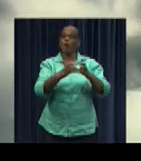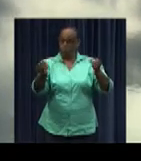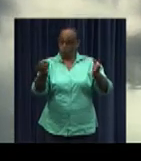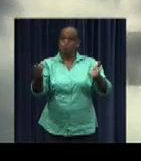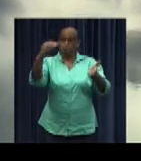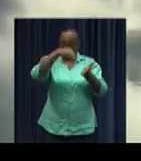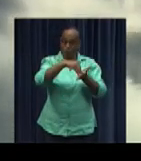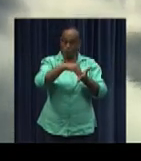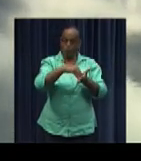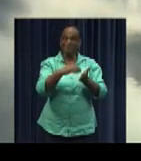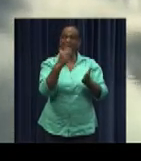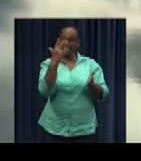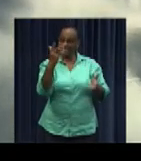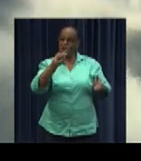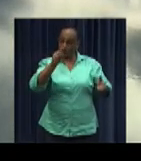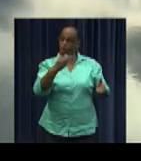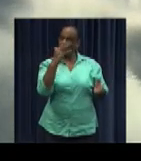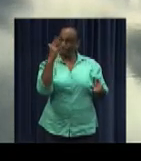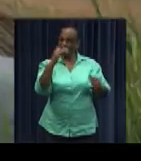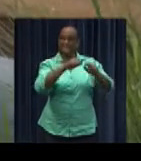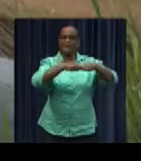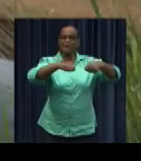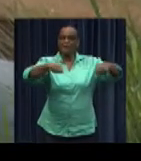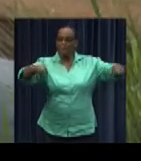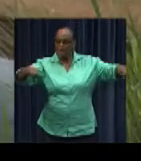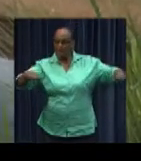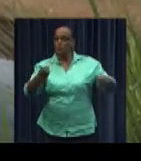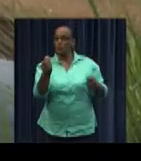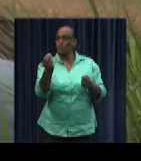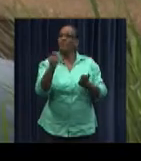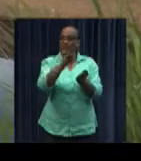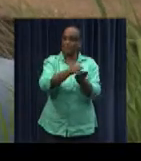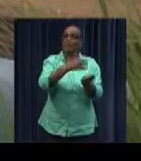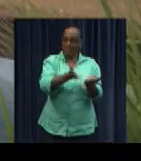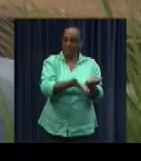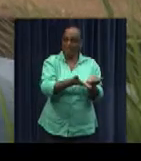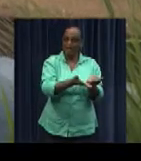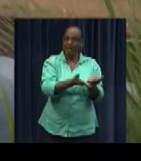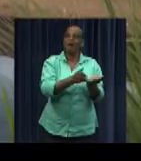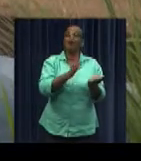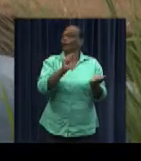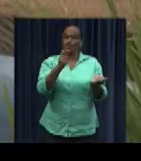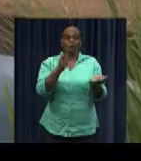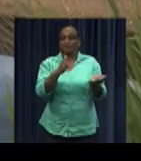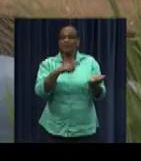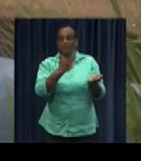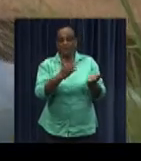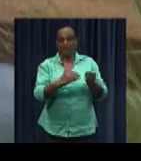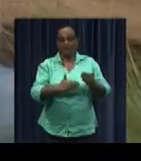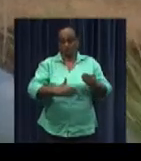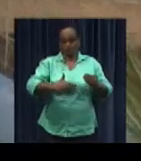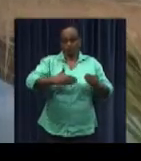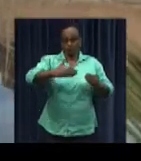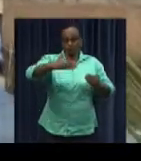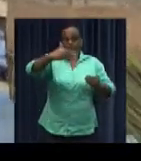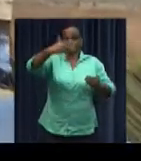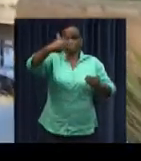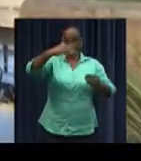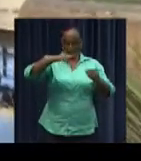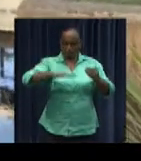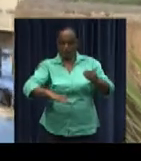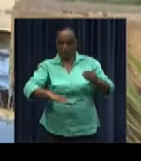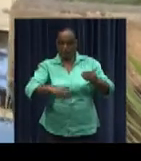9.3 million SRDs from the government's budget has already been allocated. It's not just